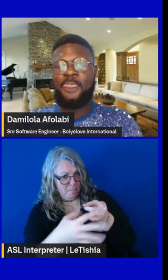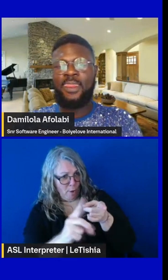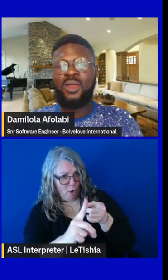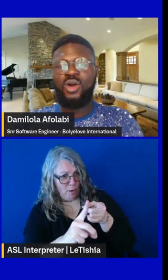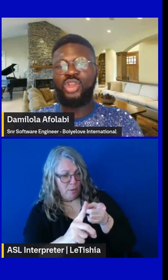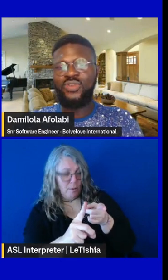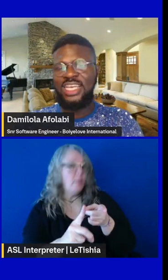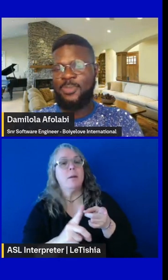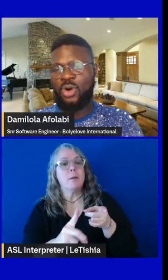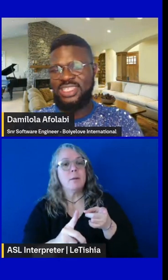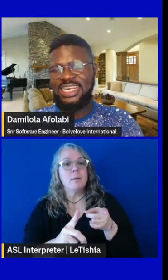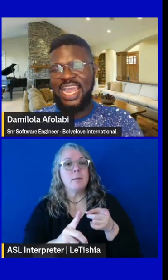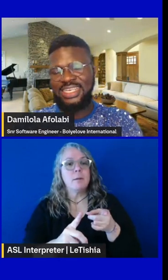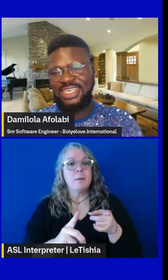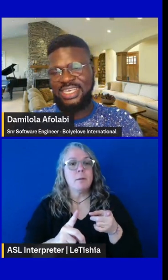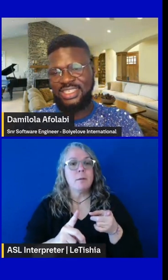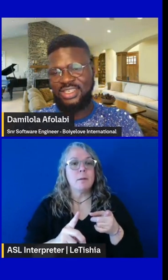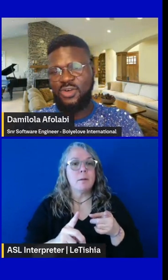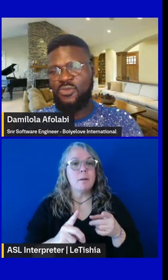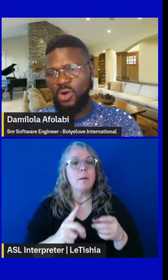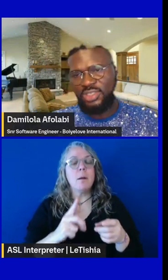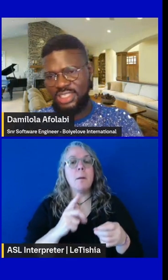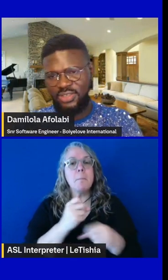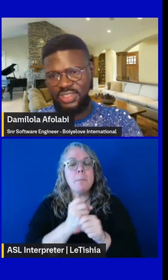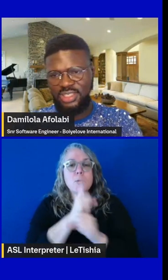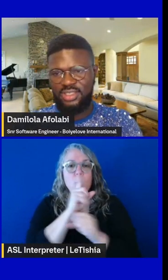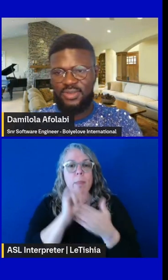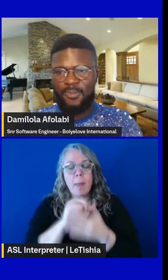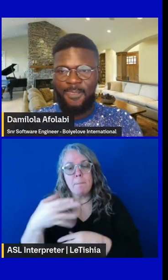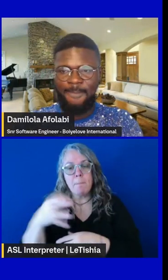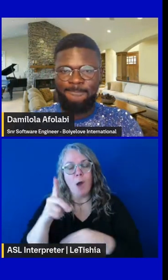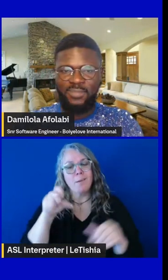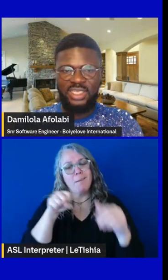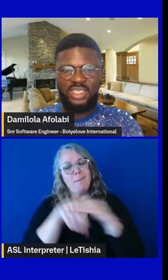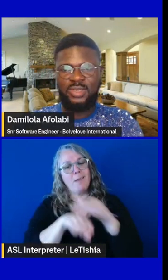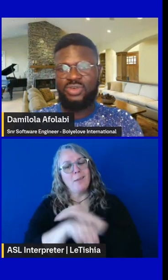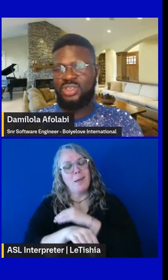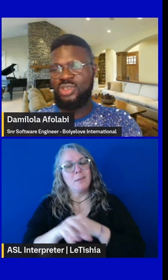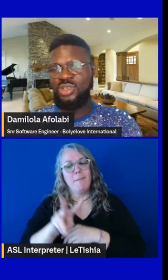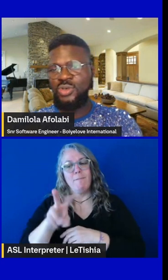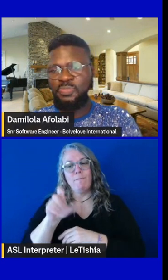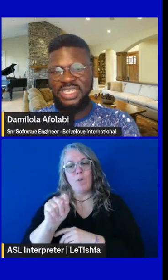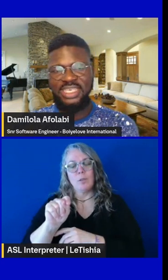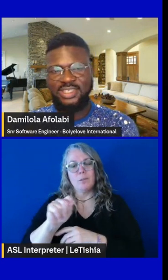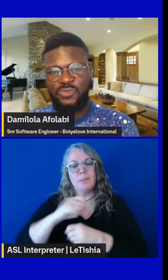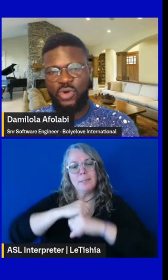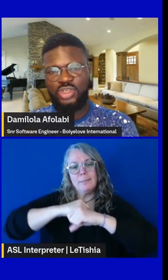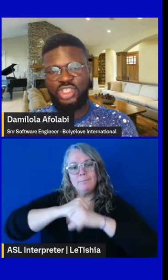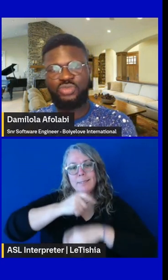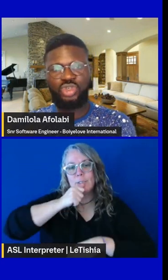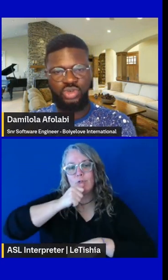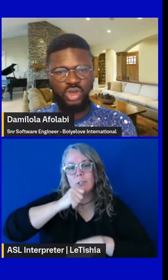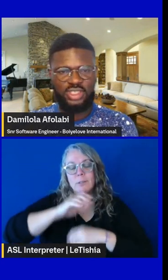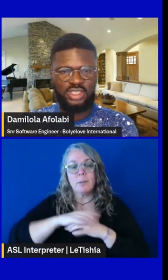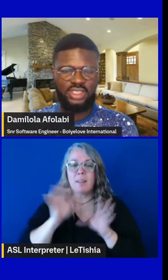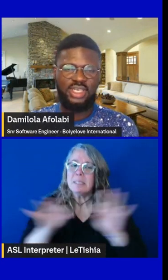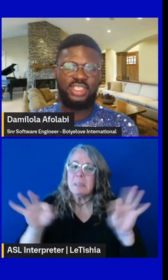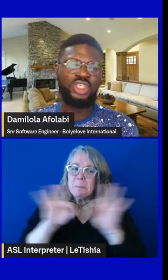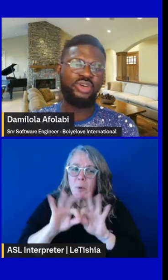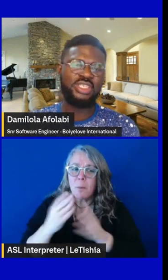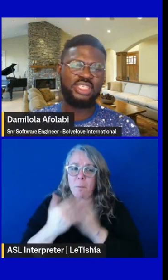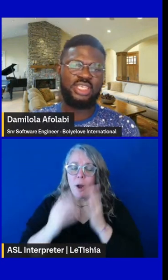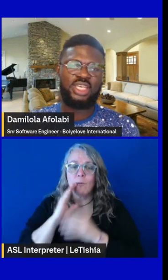only authorized pods can access Vault secrets. It's a critical piece for zero